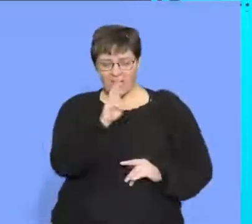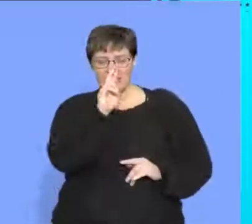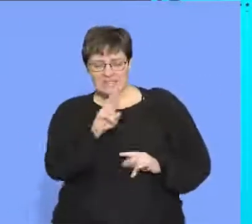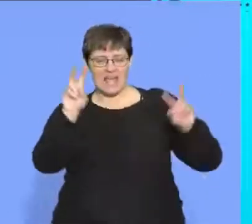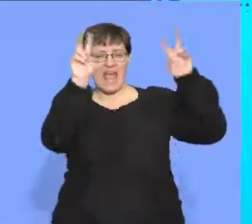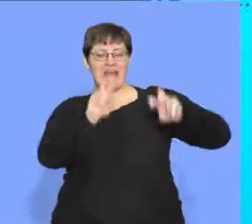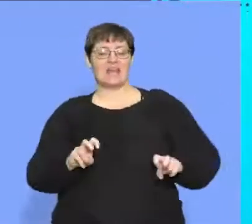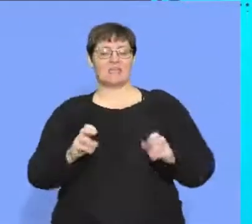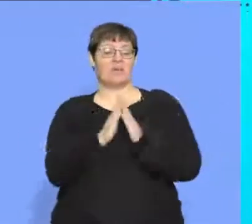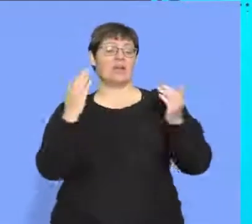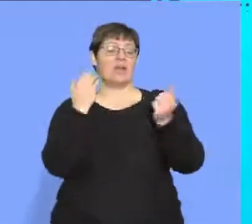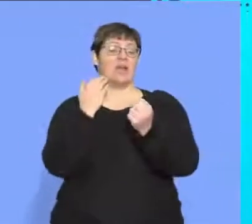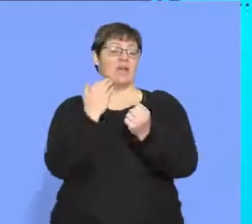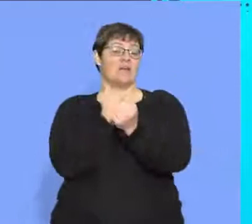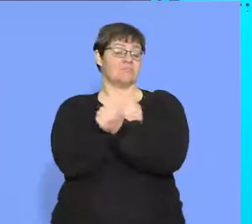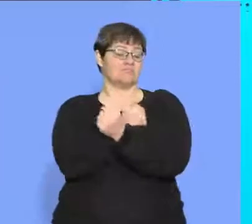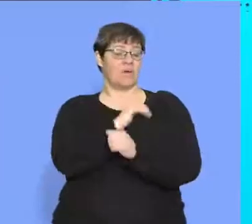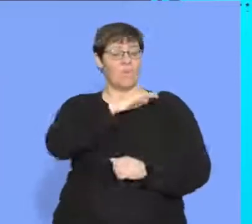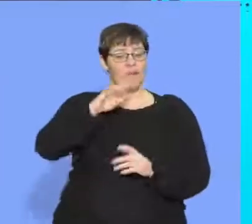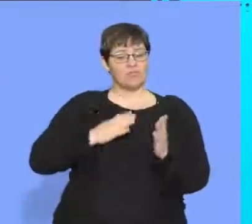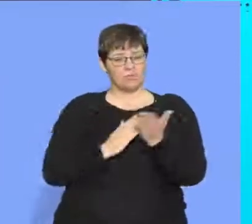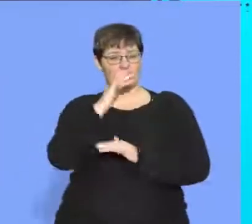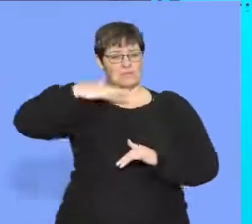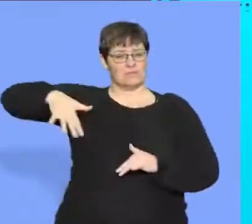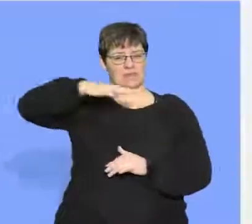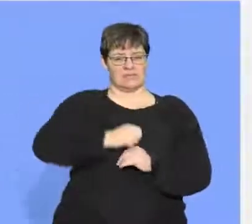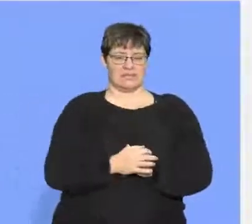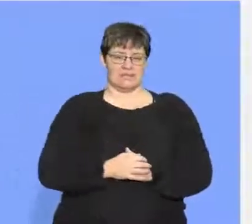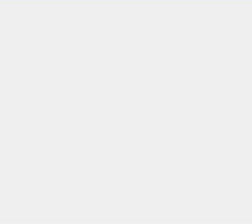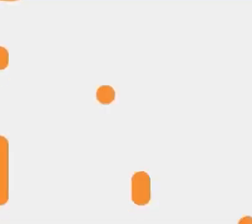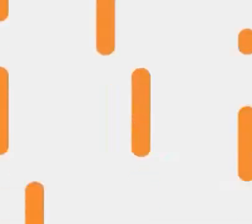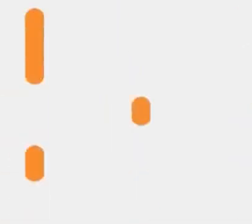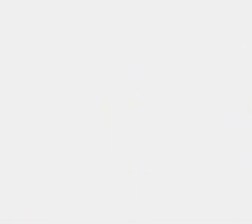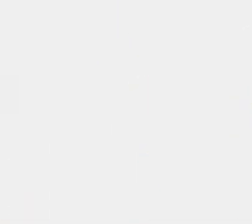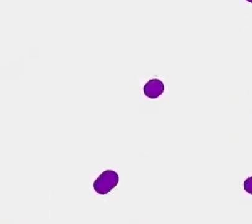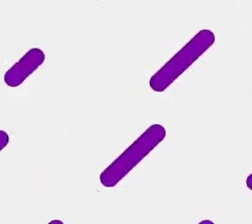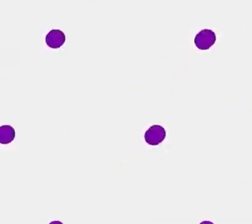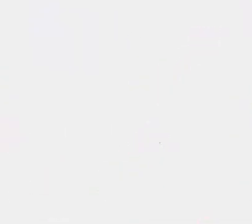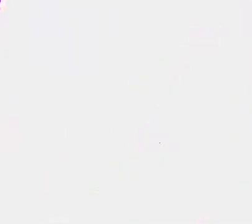electromagnetic waves propagate through space.